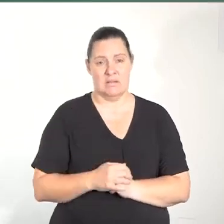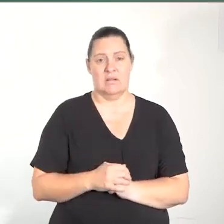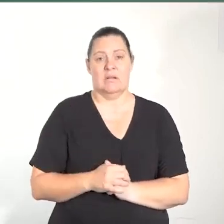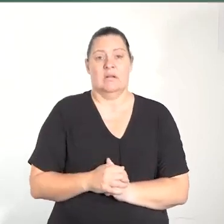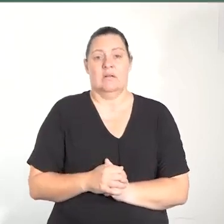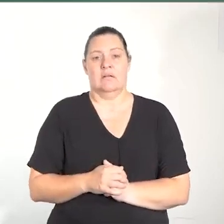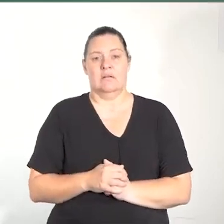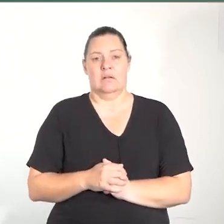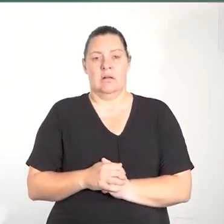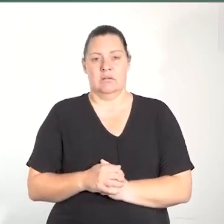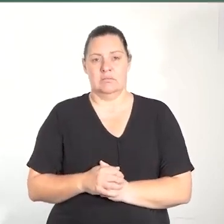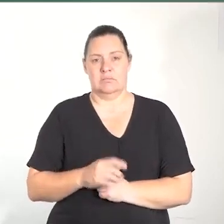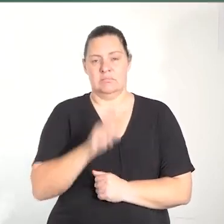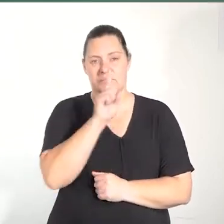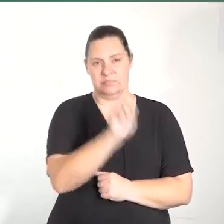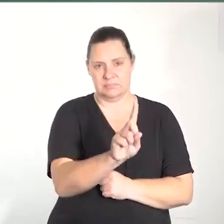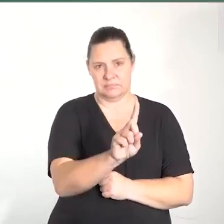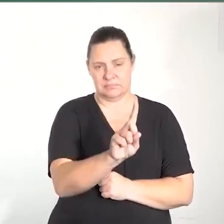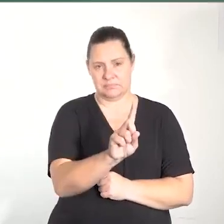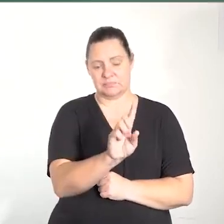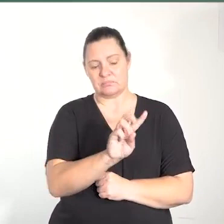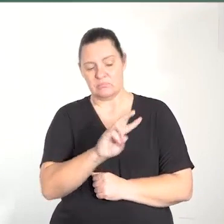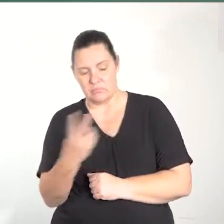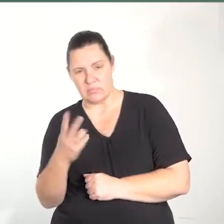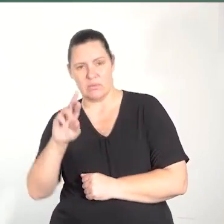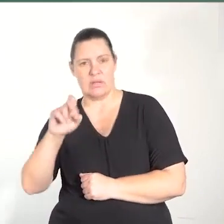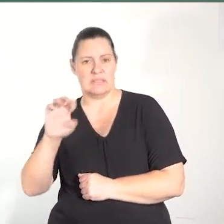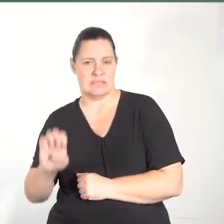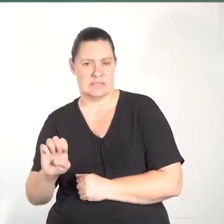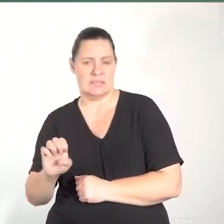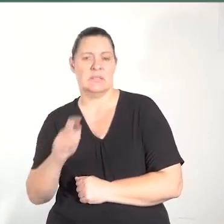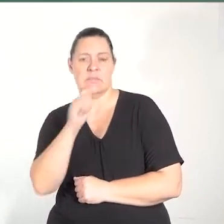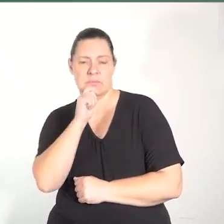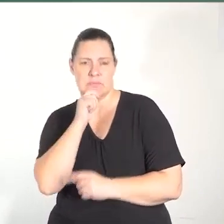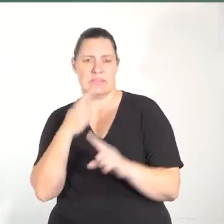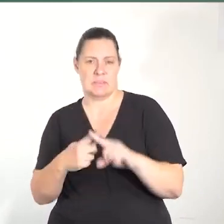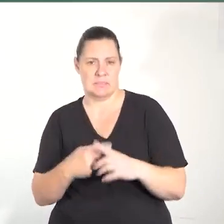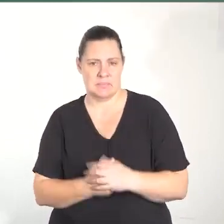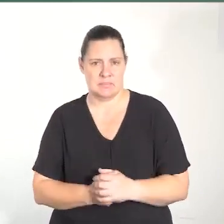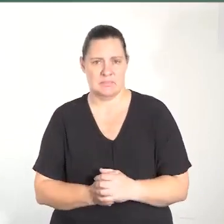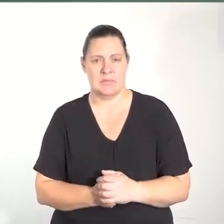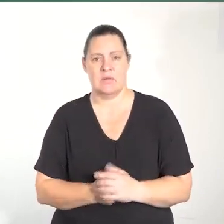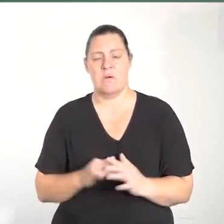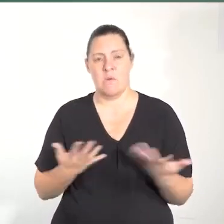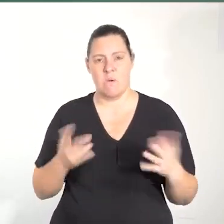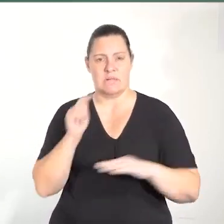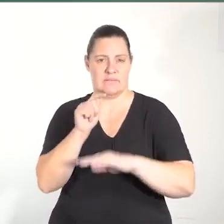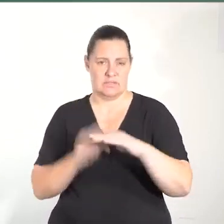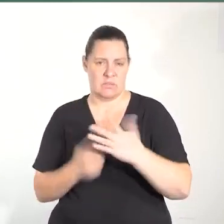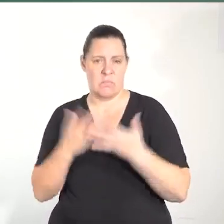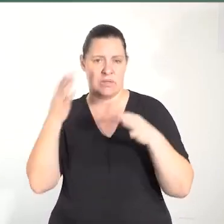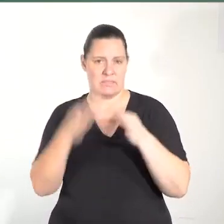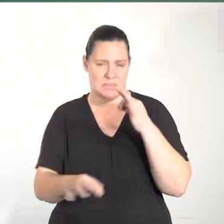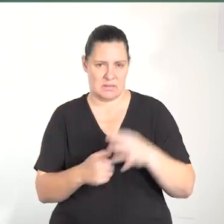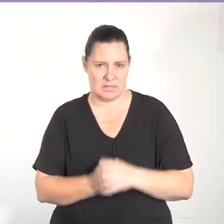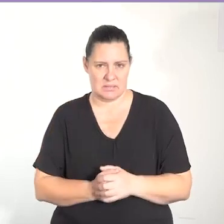are correct. Because when we are moving from one rate to another rate, we need to use multiplication or division